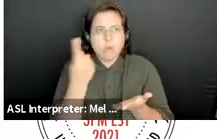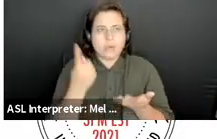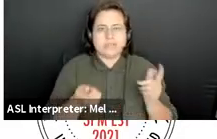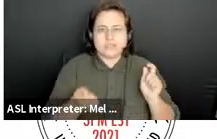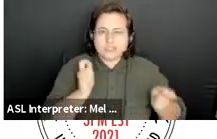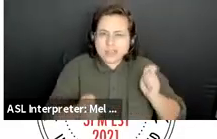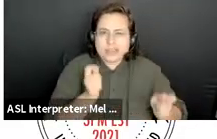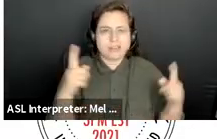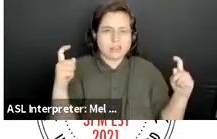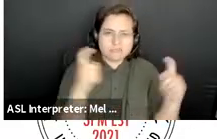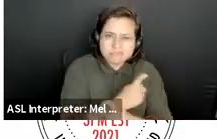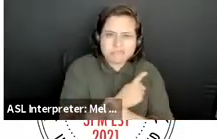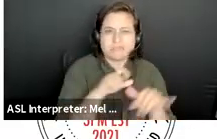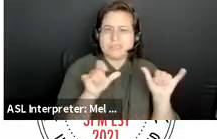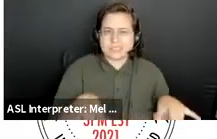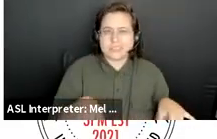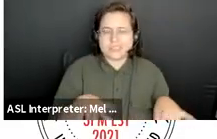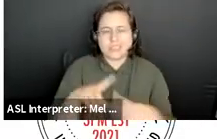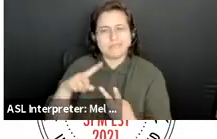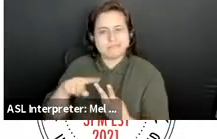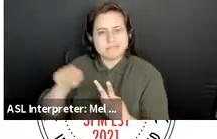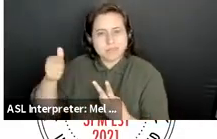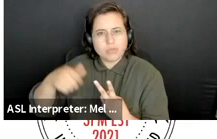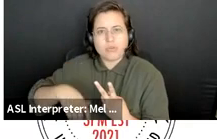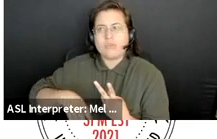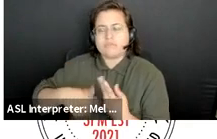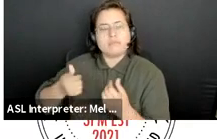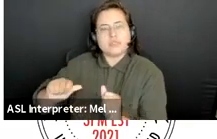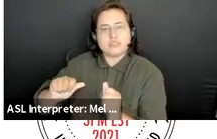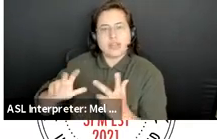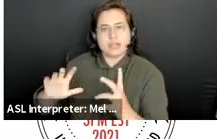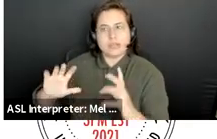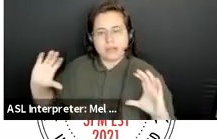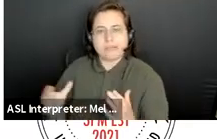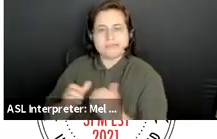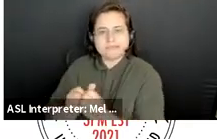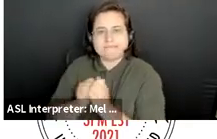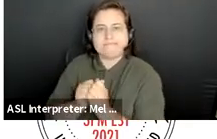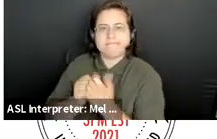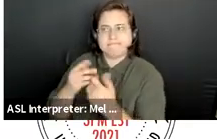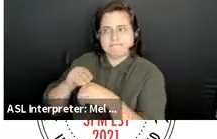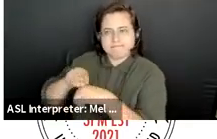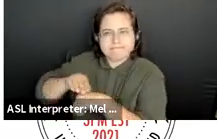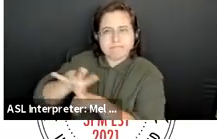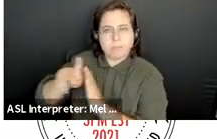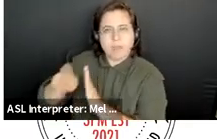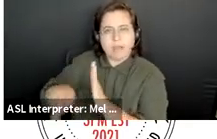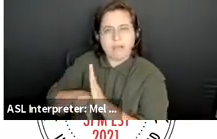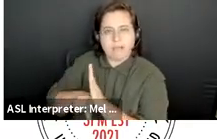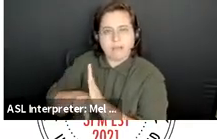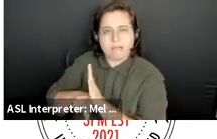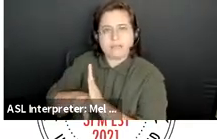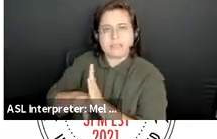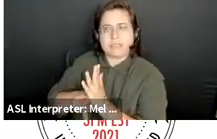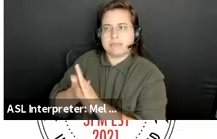system. And then the other is to work collectively to try to influence policies, to always aim to make that system more